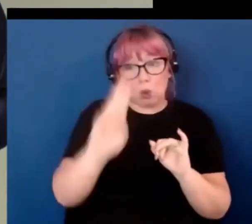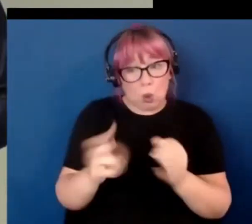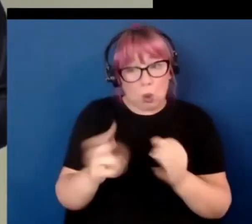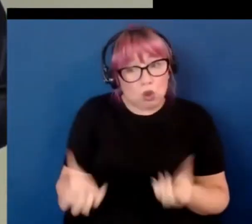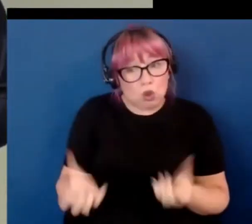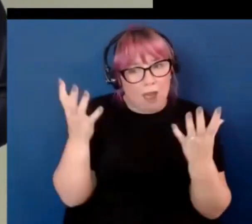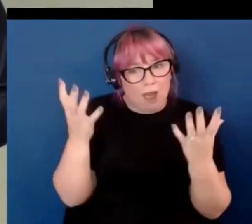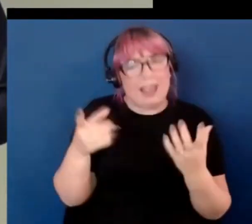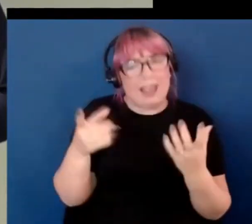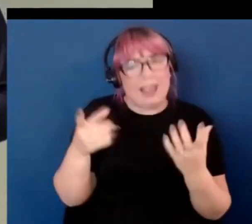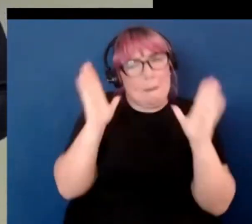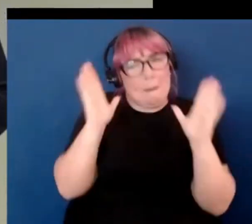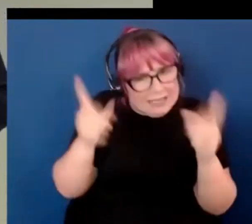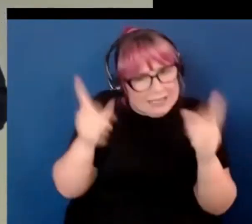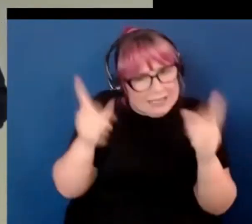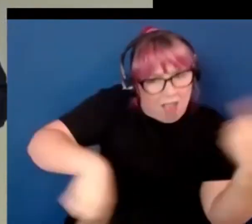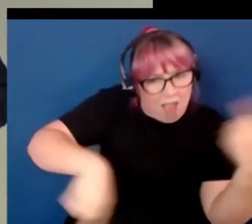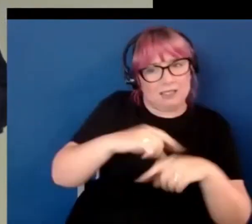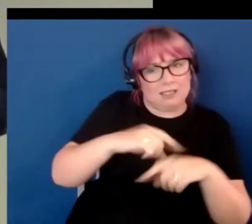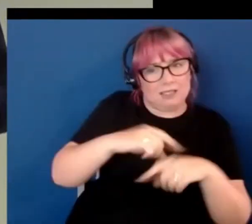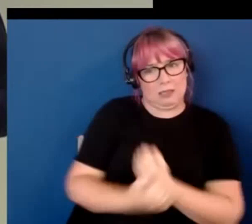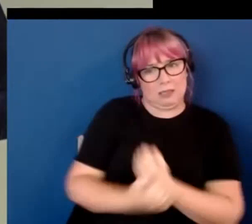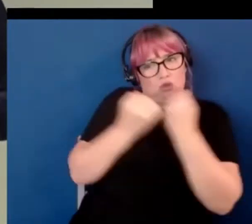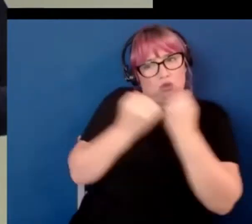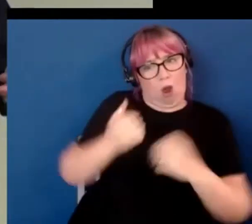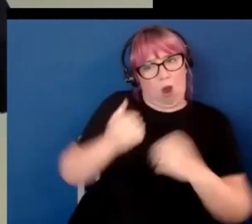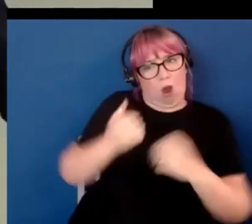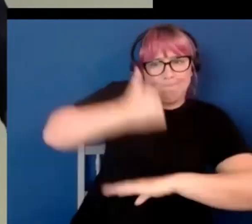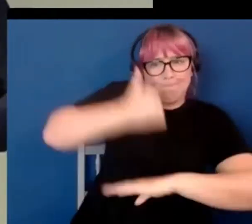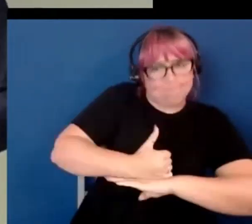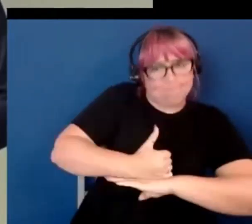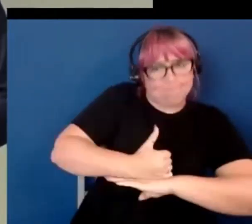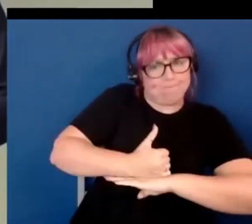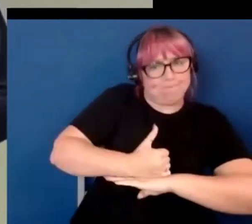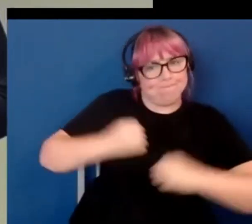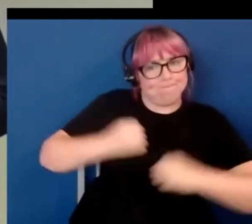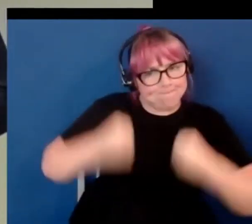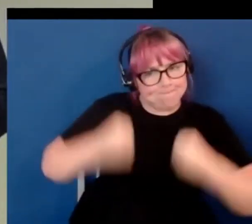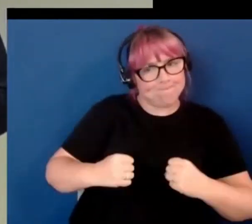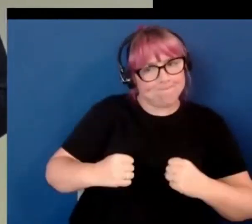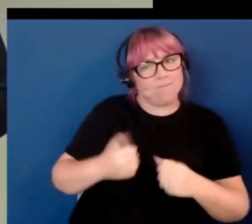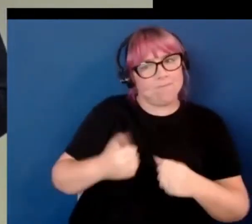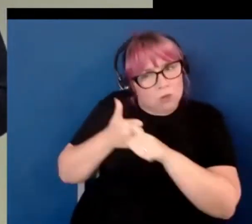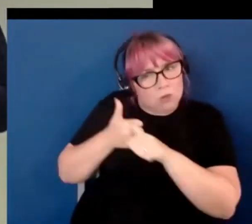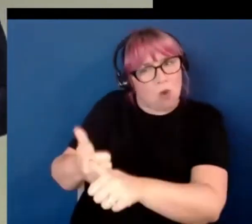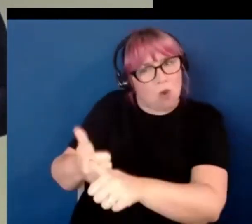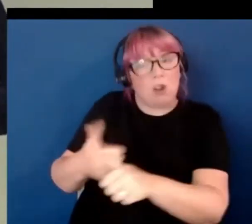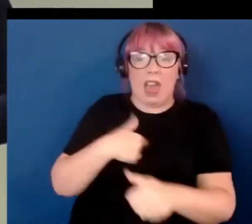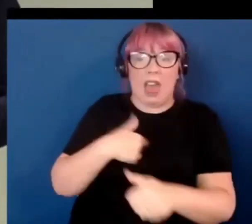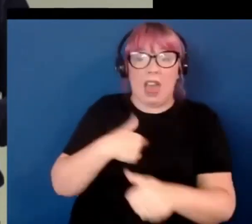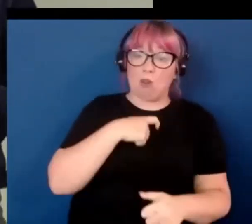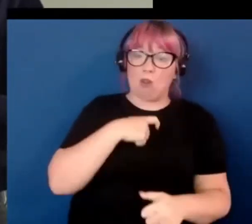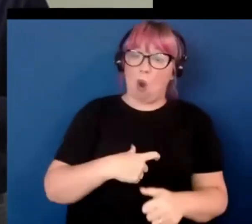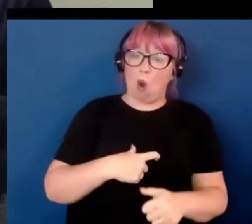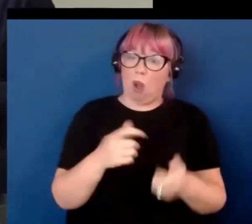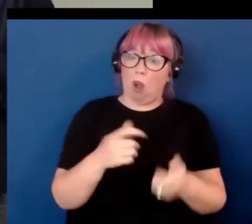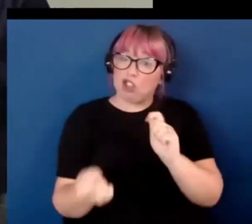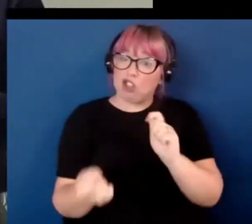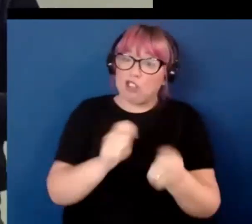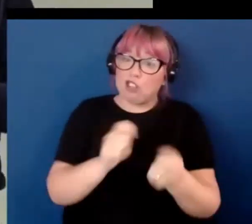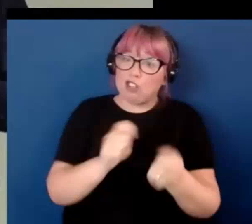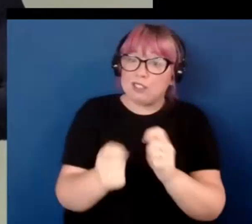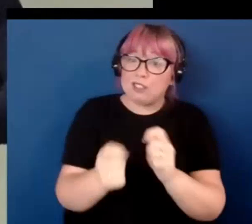strong. And our role within our founding movements has shifted. as more of the work we can do to support them is now